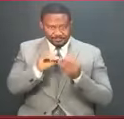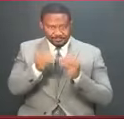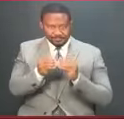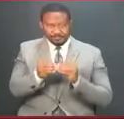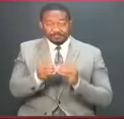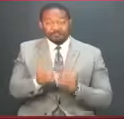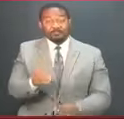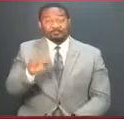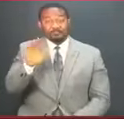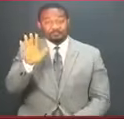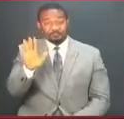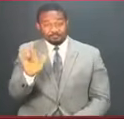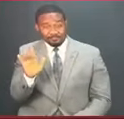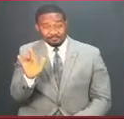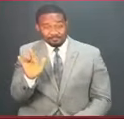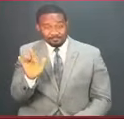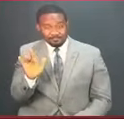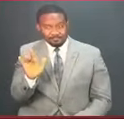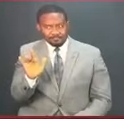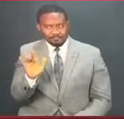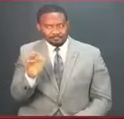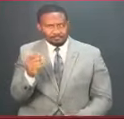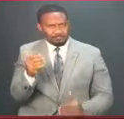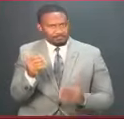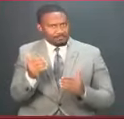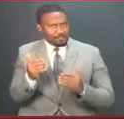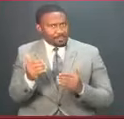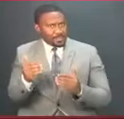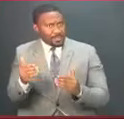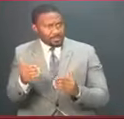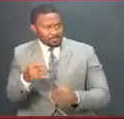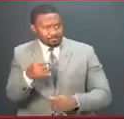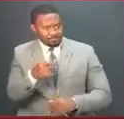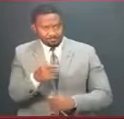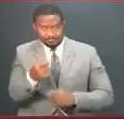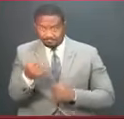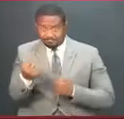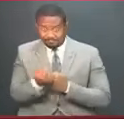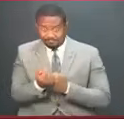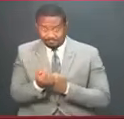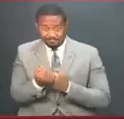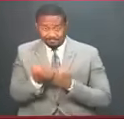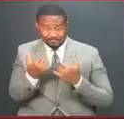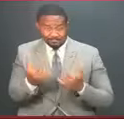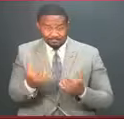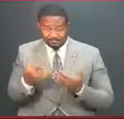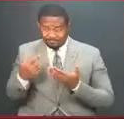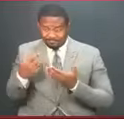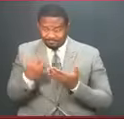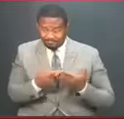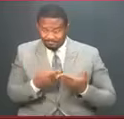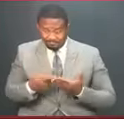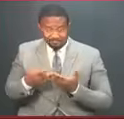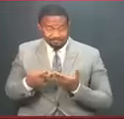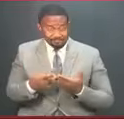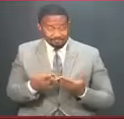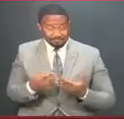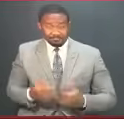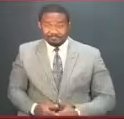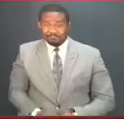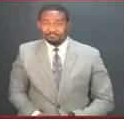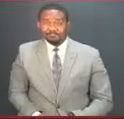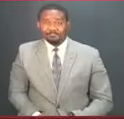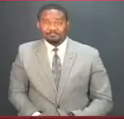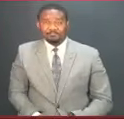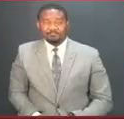23 has been moved and seconded. It's for the consideration of the House.